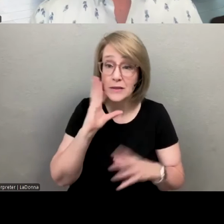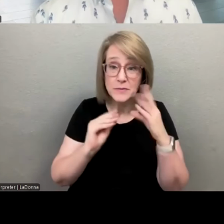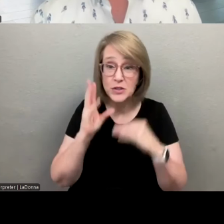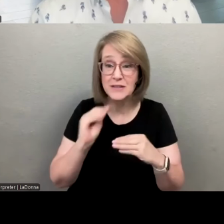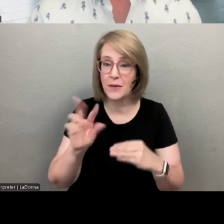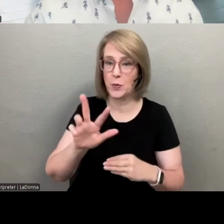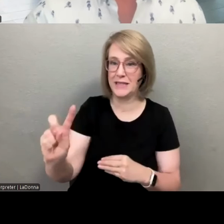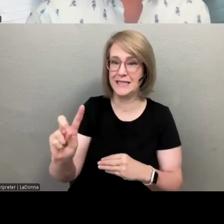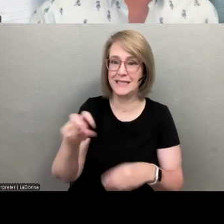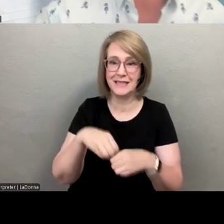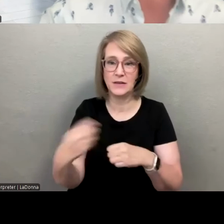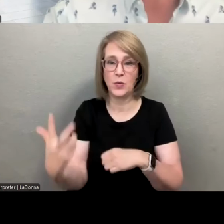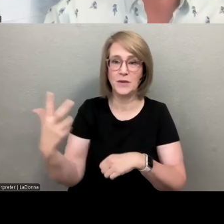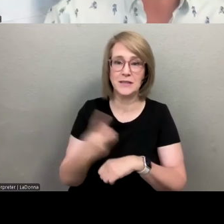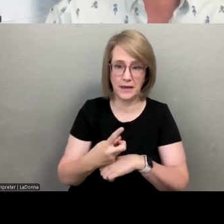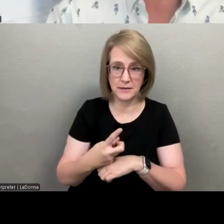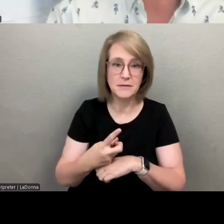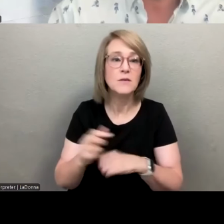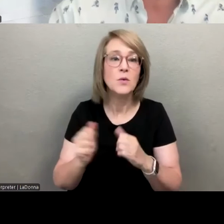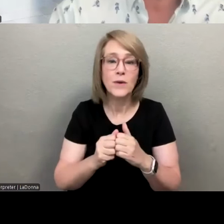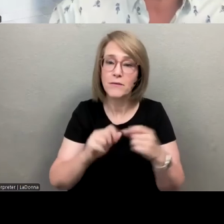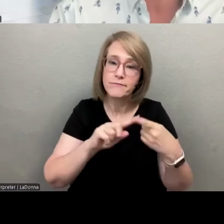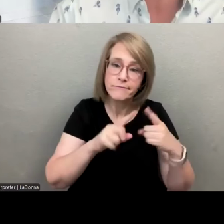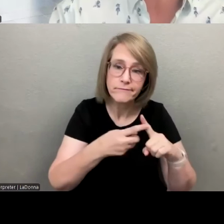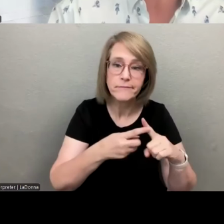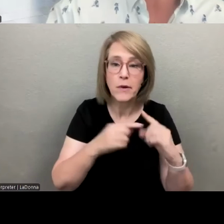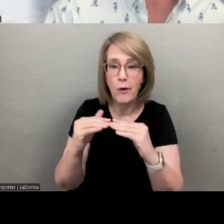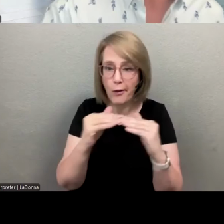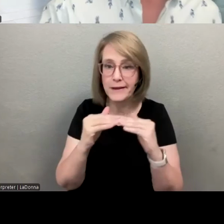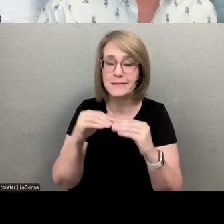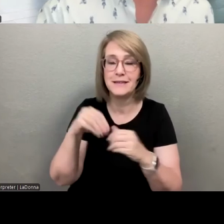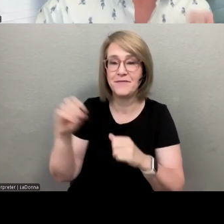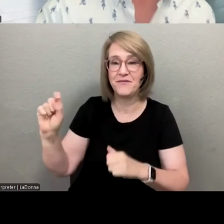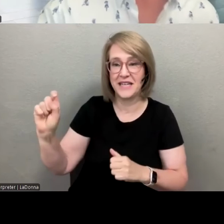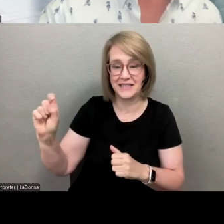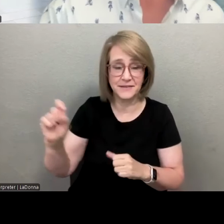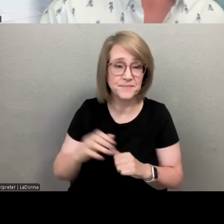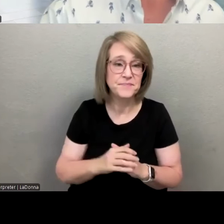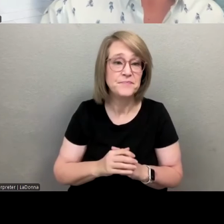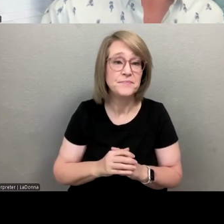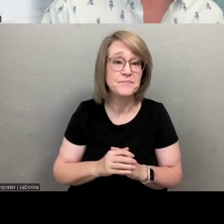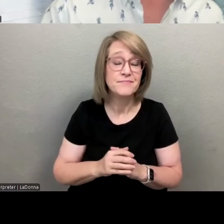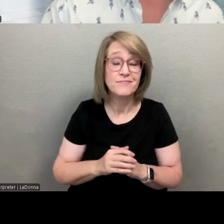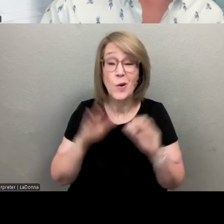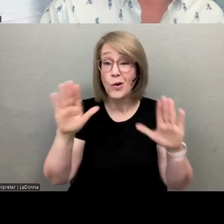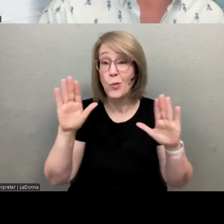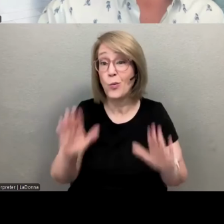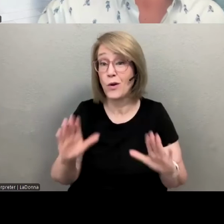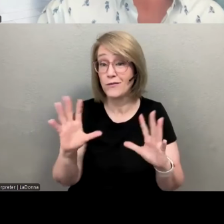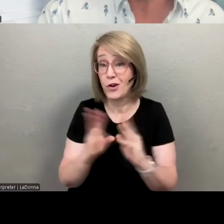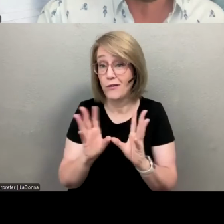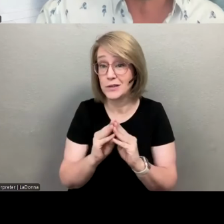over 3 days with our crisis care friends and colleagues, as it will be in Phoenix this year. It's an amazing conference. We expect, I think there's going to be